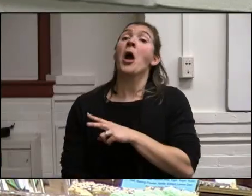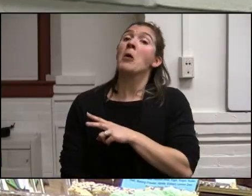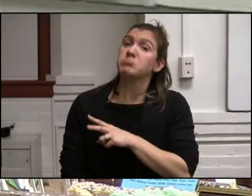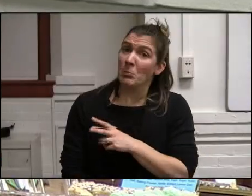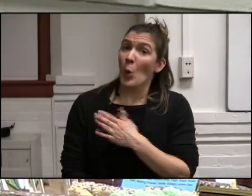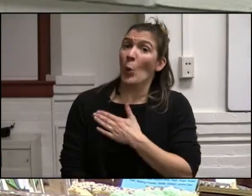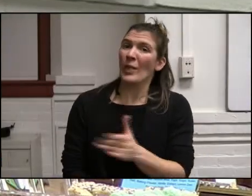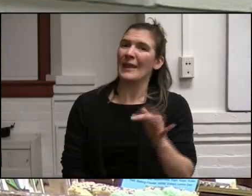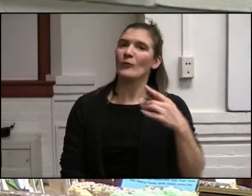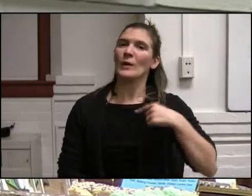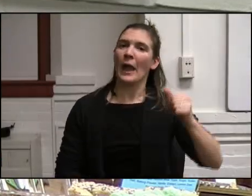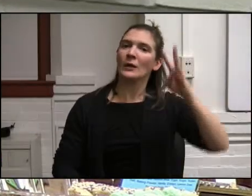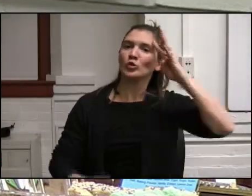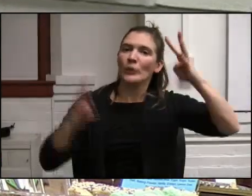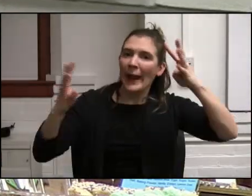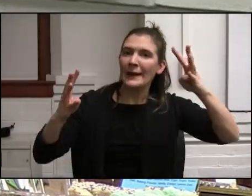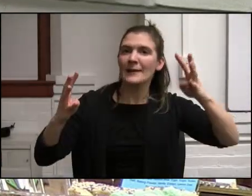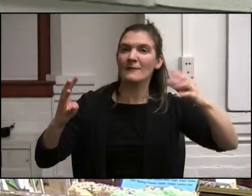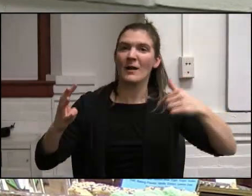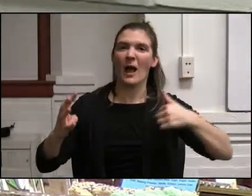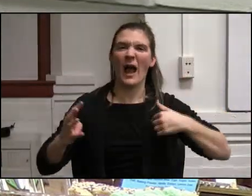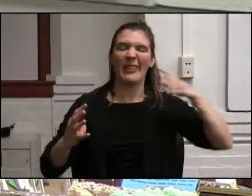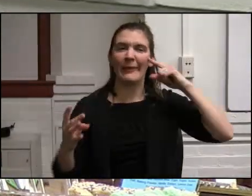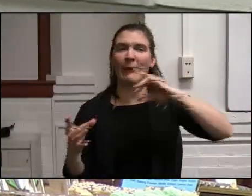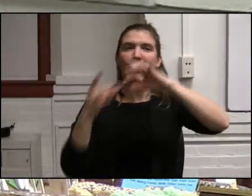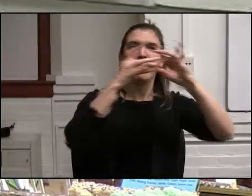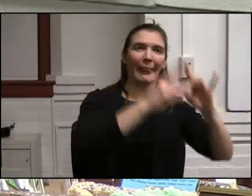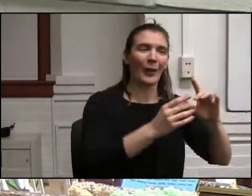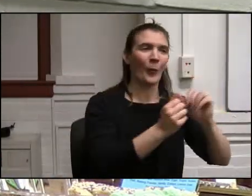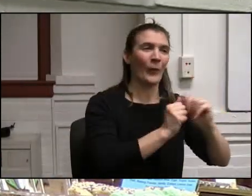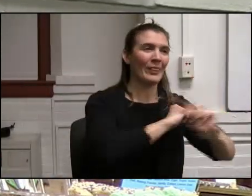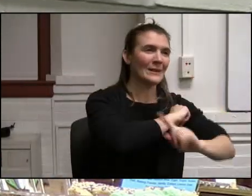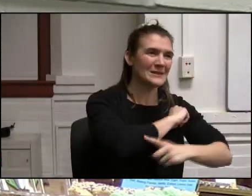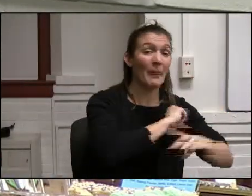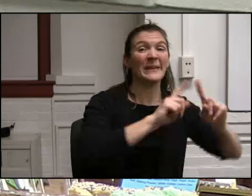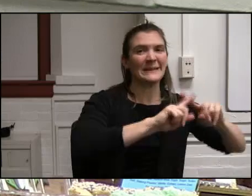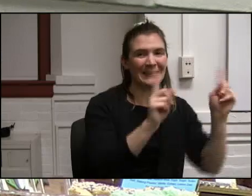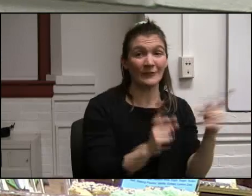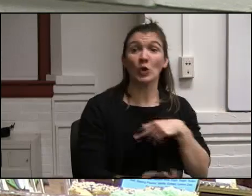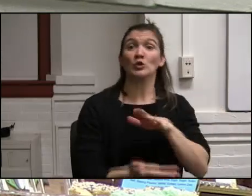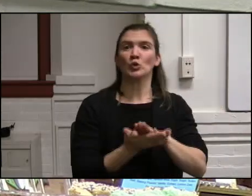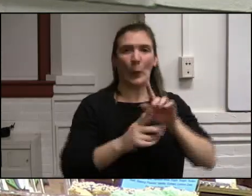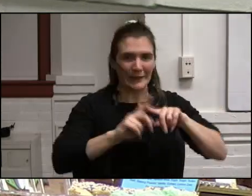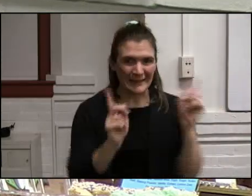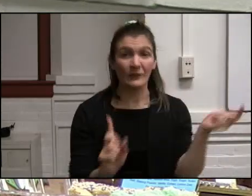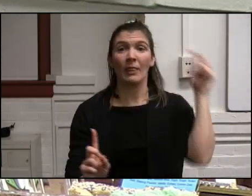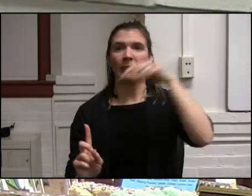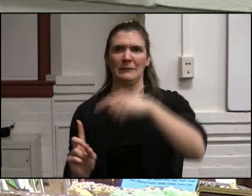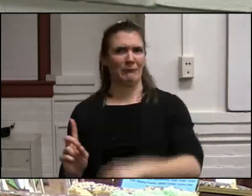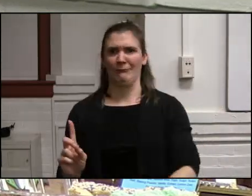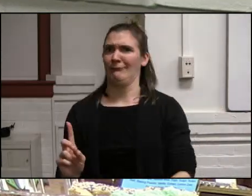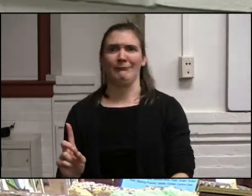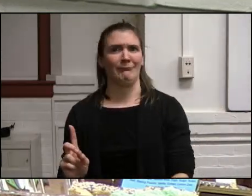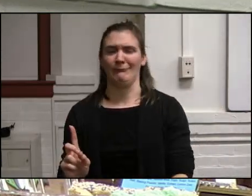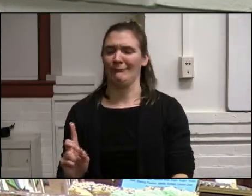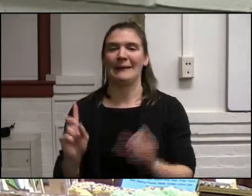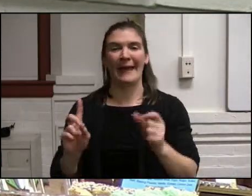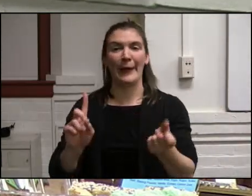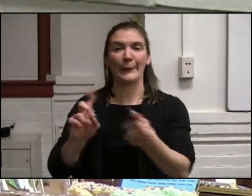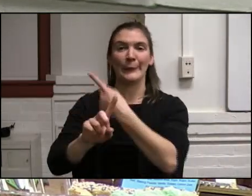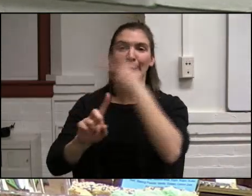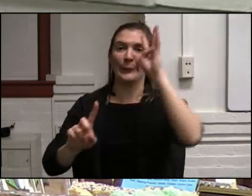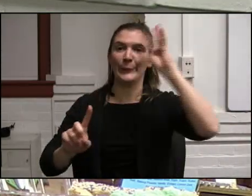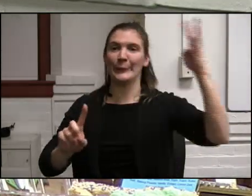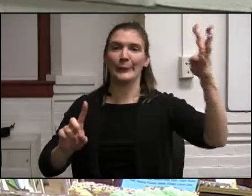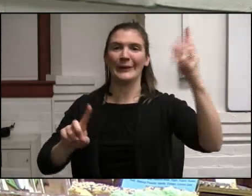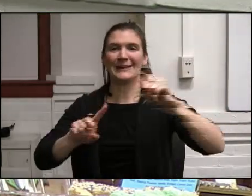me, because my context is the Waste Management District and the merged school district, and the issues